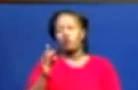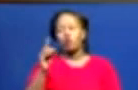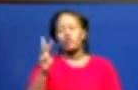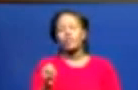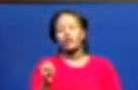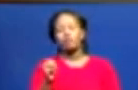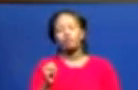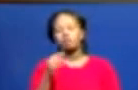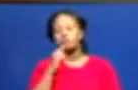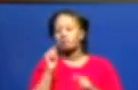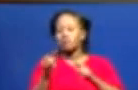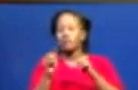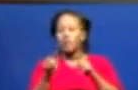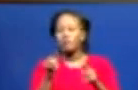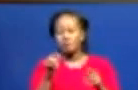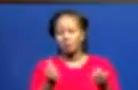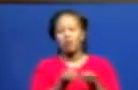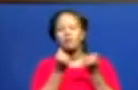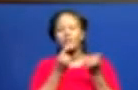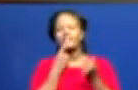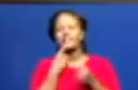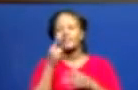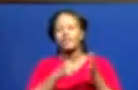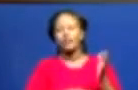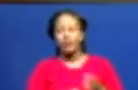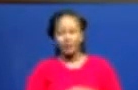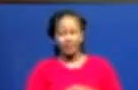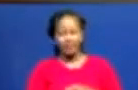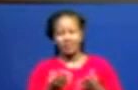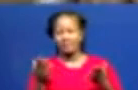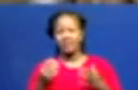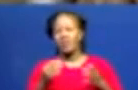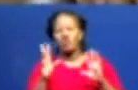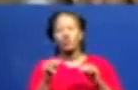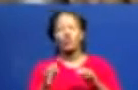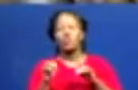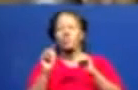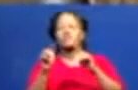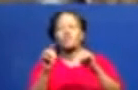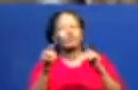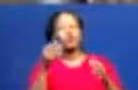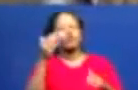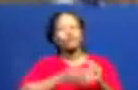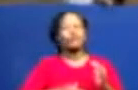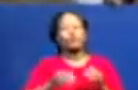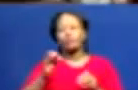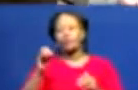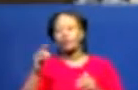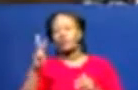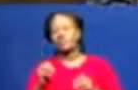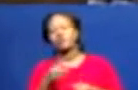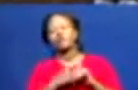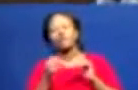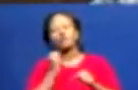Nick Ochola condemned the incident, saying that no intimidation will stop ODM grassroots officials from undertaking